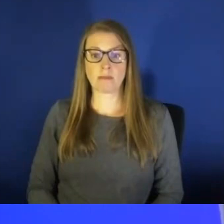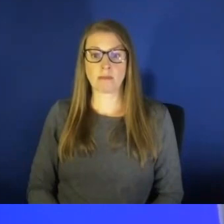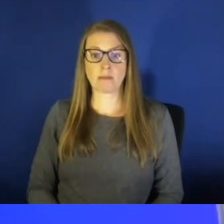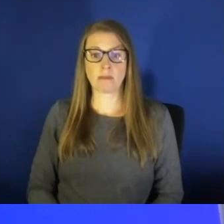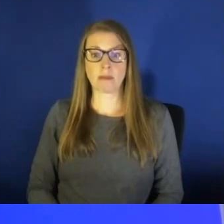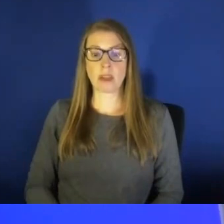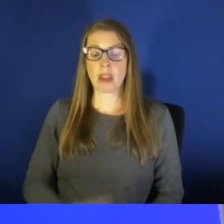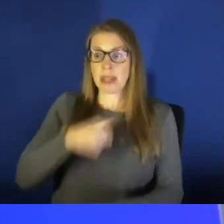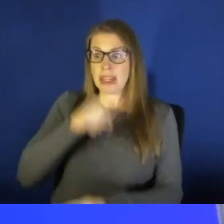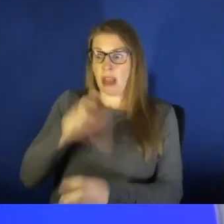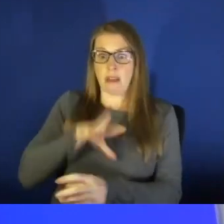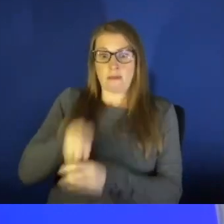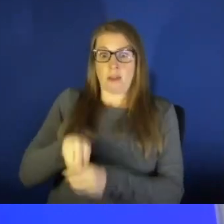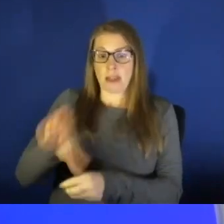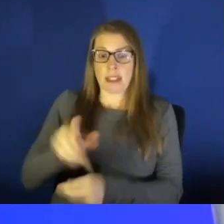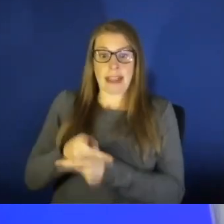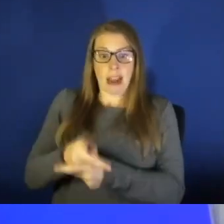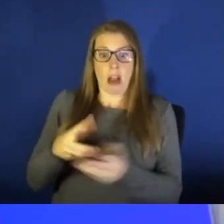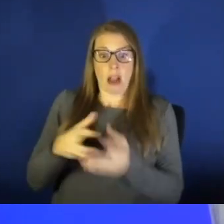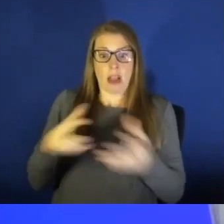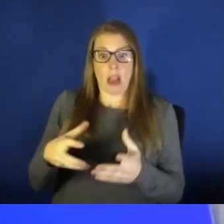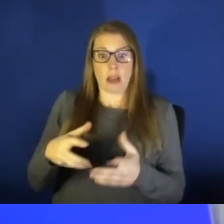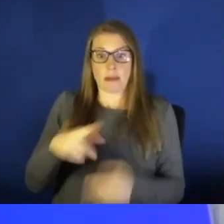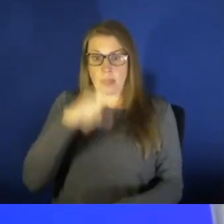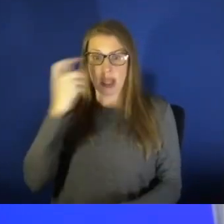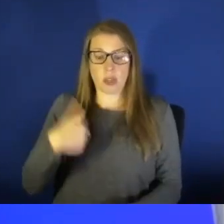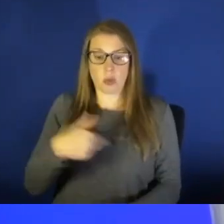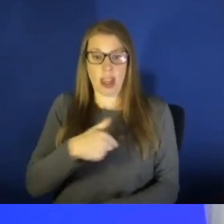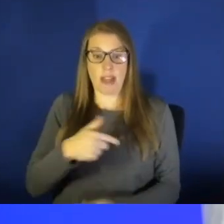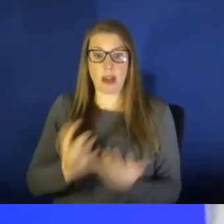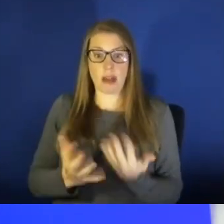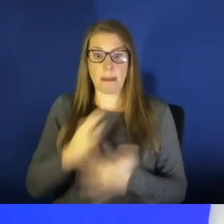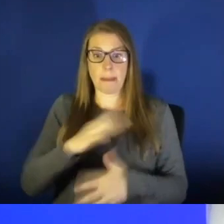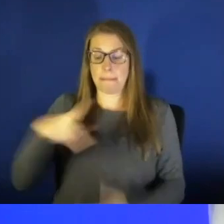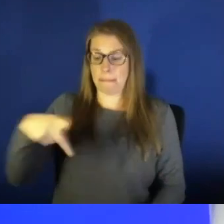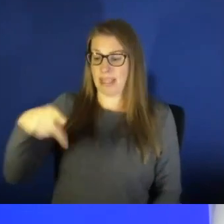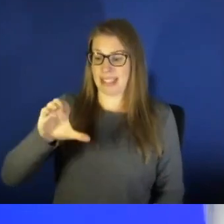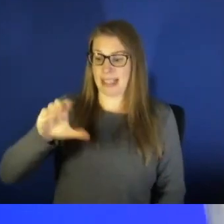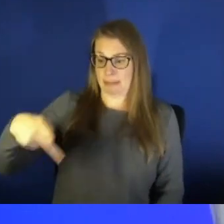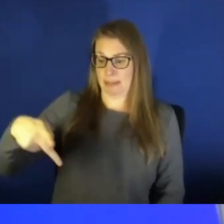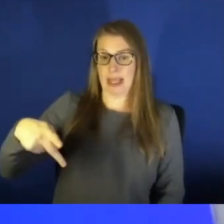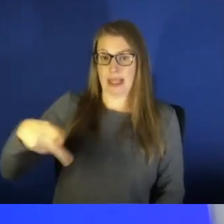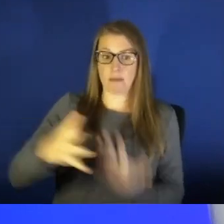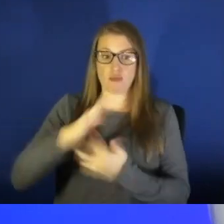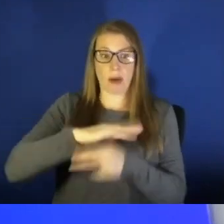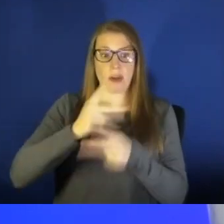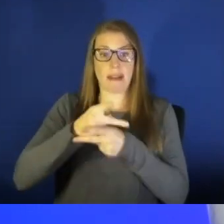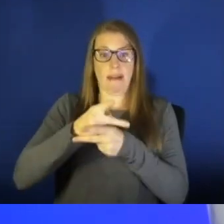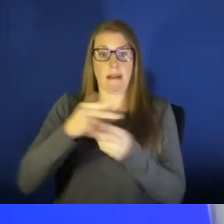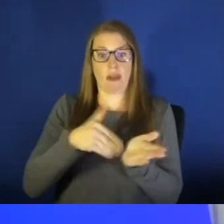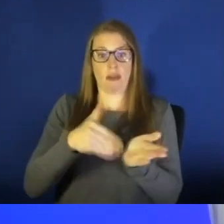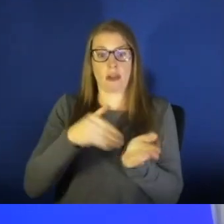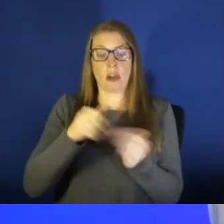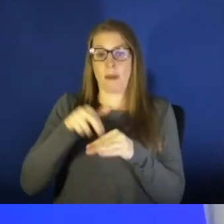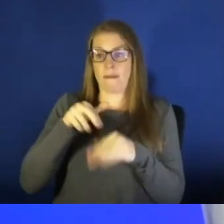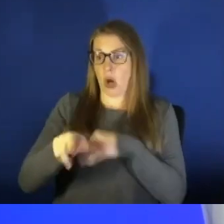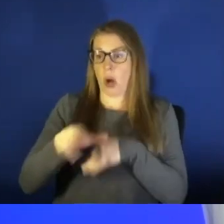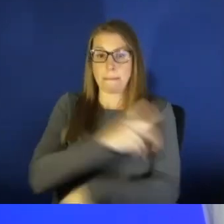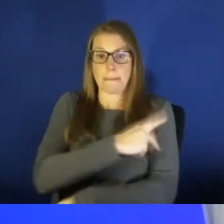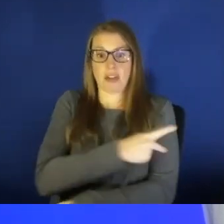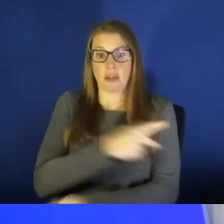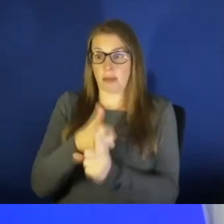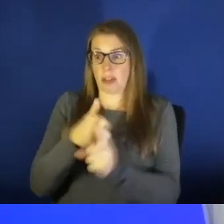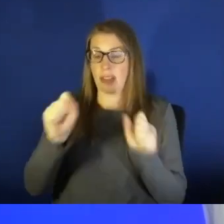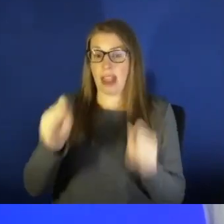lot because we have it set so our primary care providers, when they see patients, they can refer patients who are eligible for lung